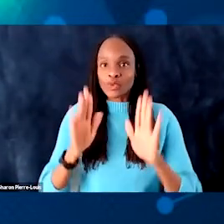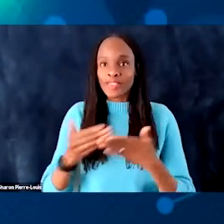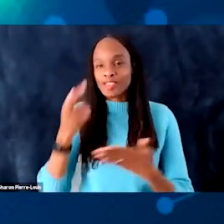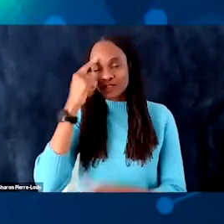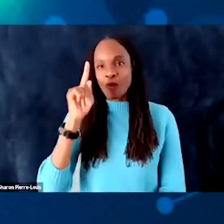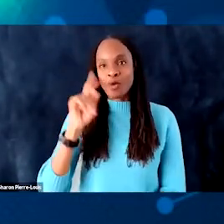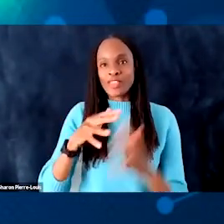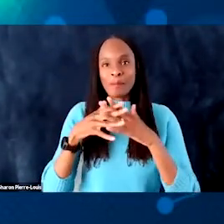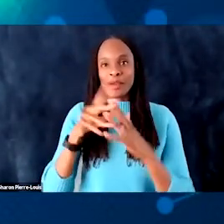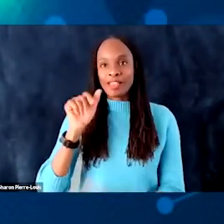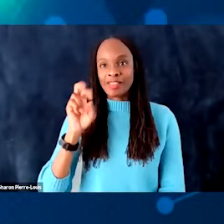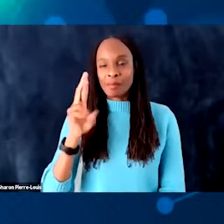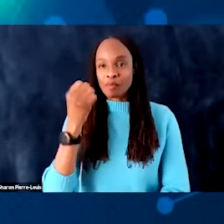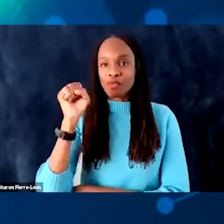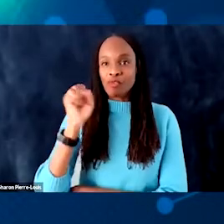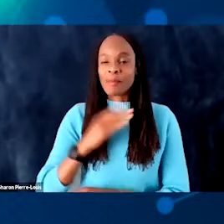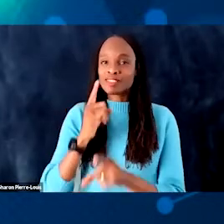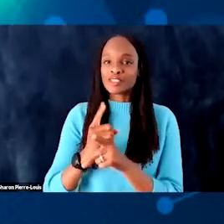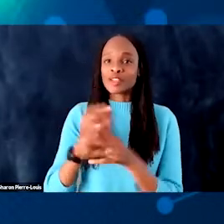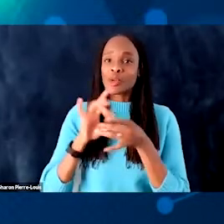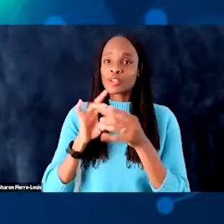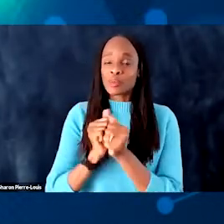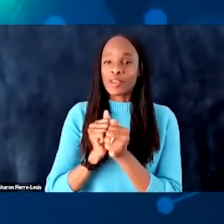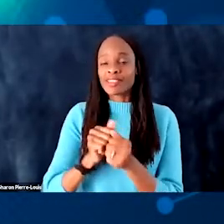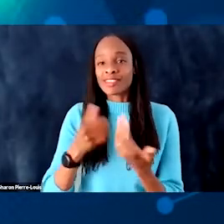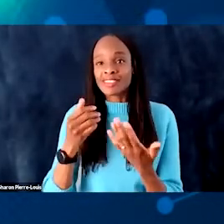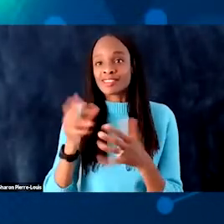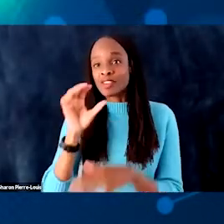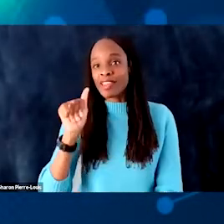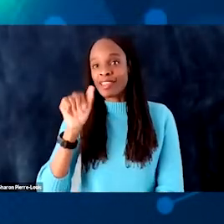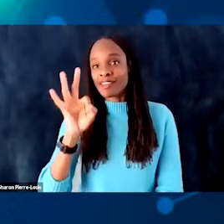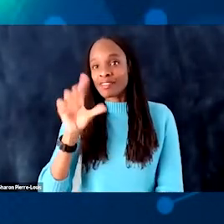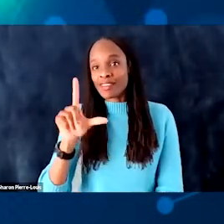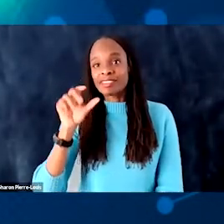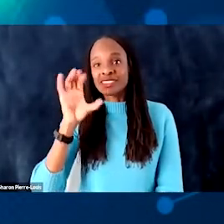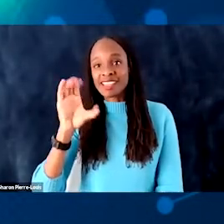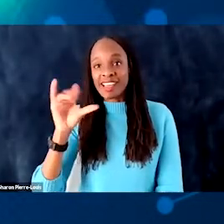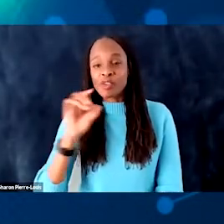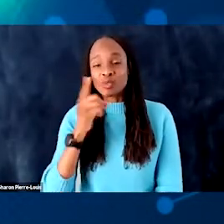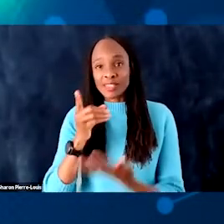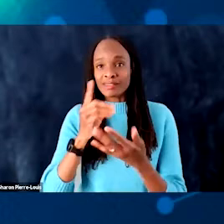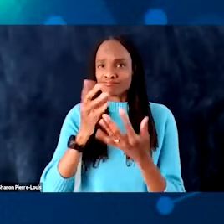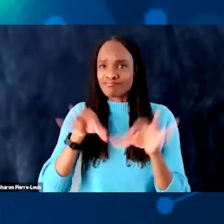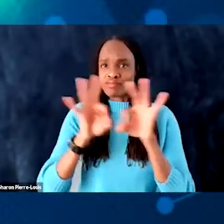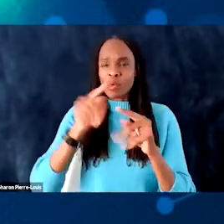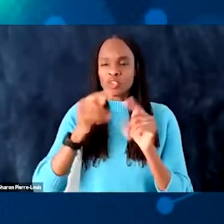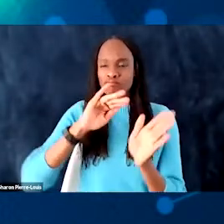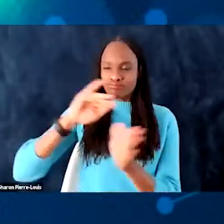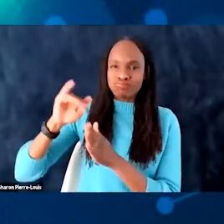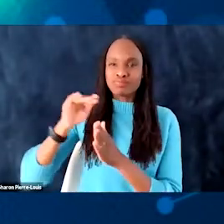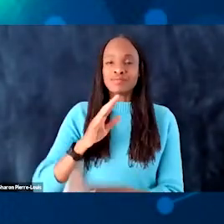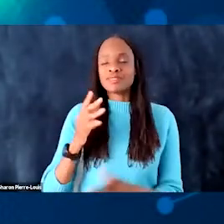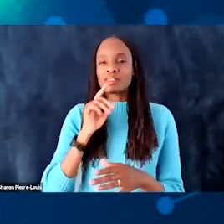union sister. The relationship SAG-AFTRA has with the AFL-CIO is very important because when you set aside the glamorous trappings